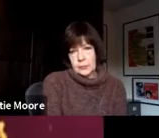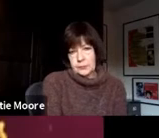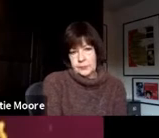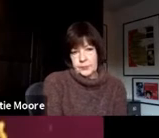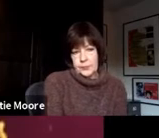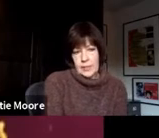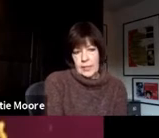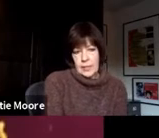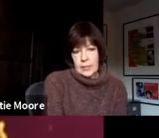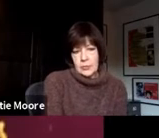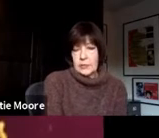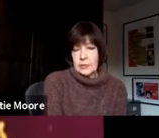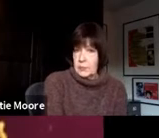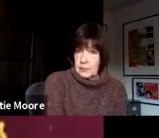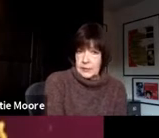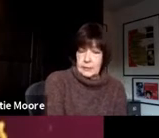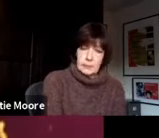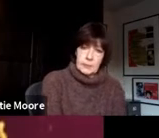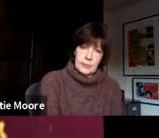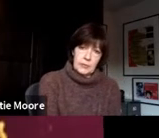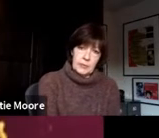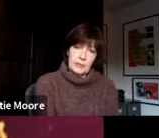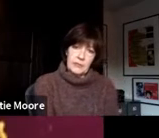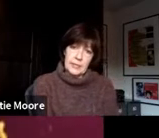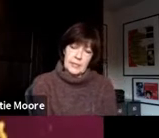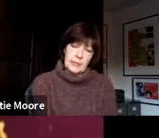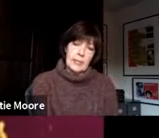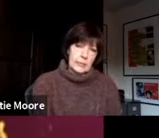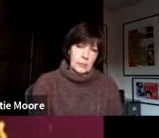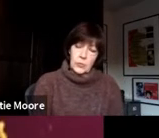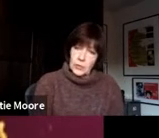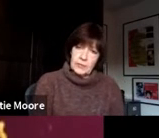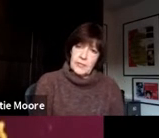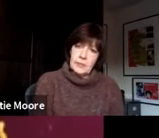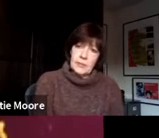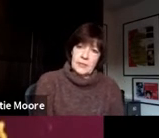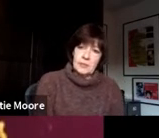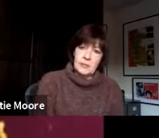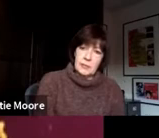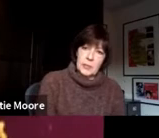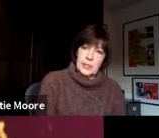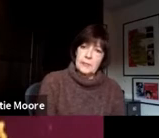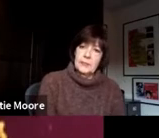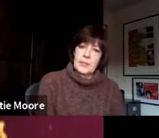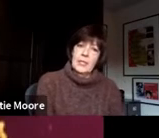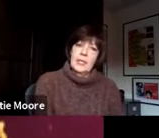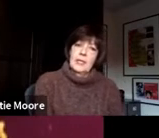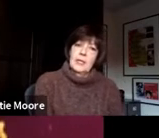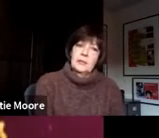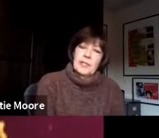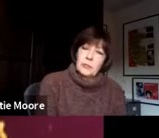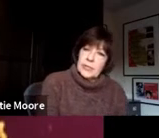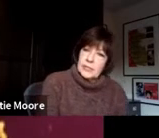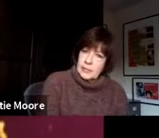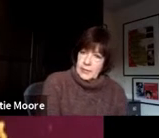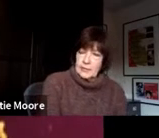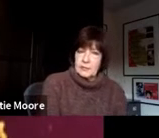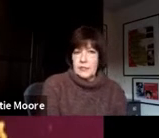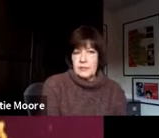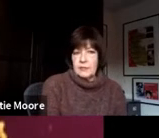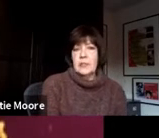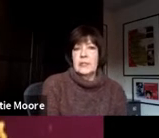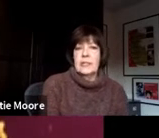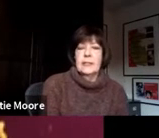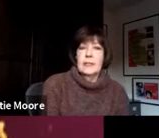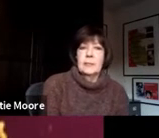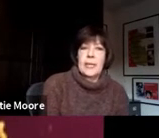alone. 24 million people have been infected. I was one of them in February. For 5 weeks, I ran the